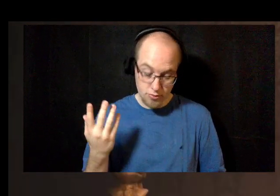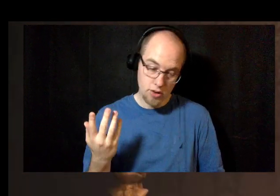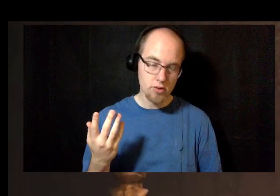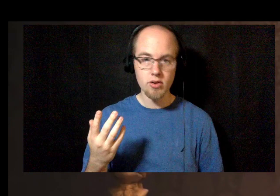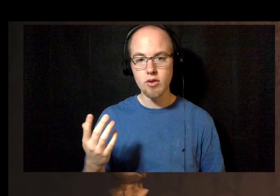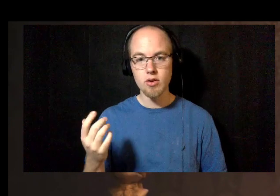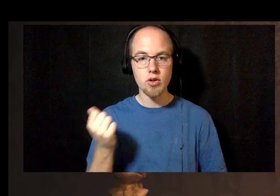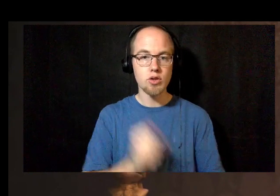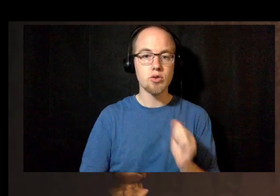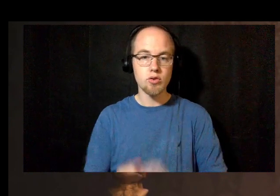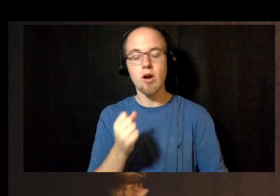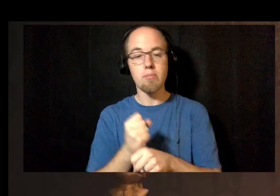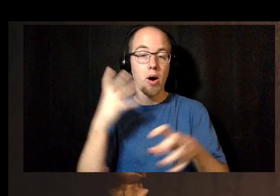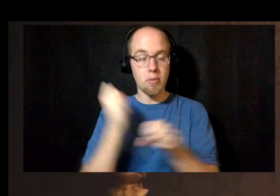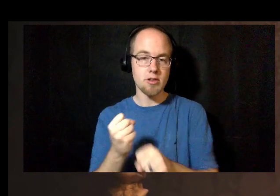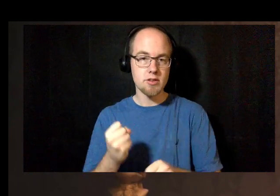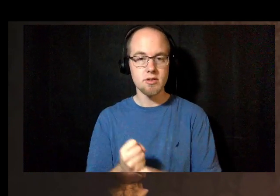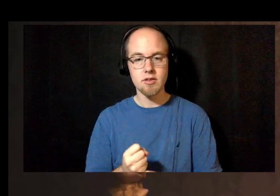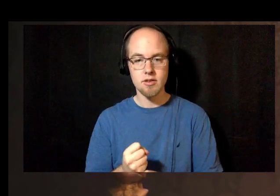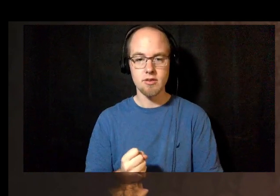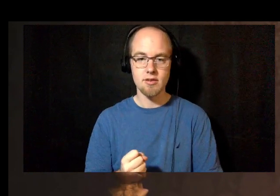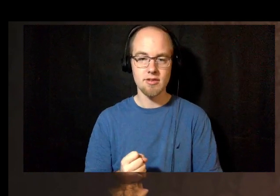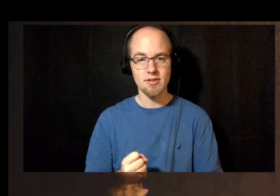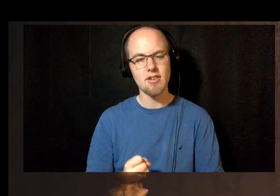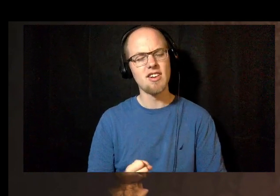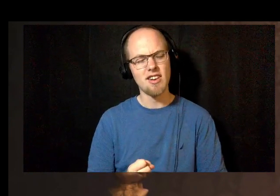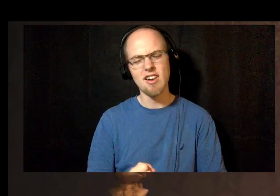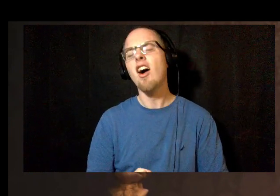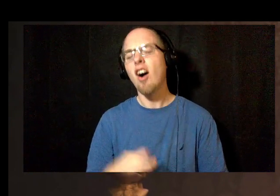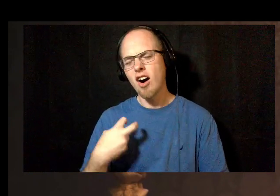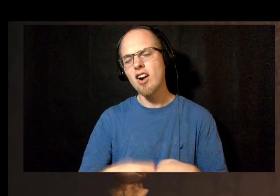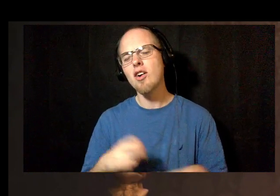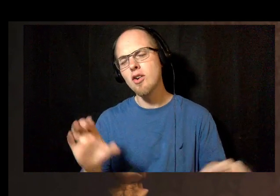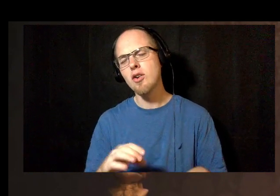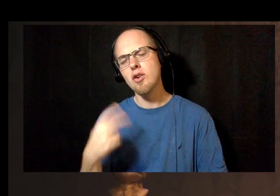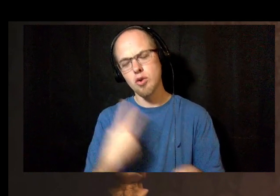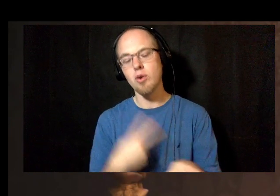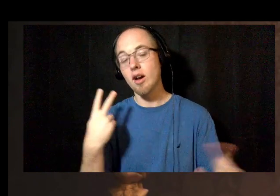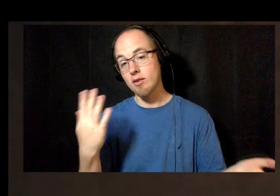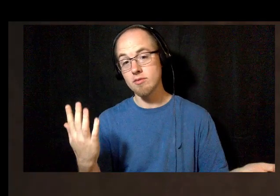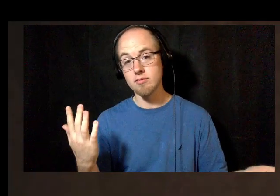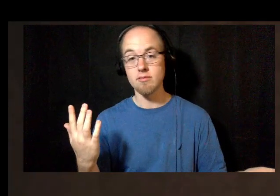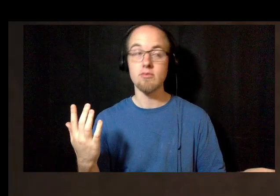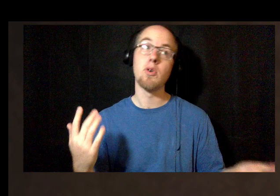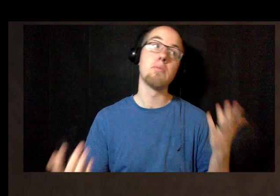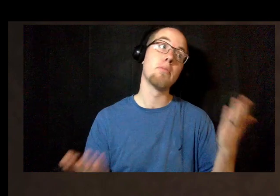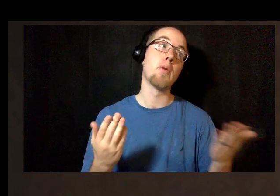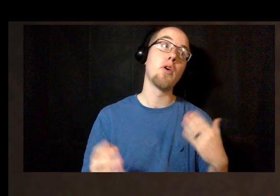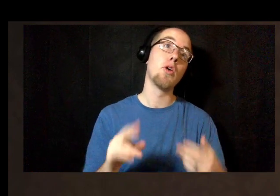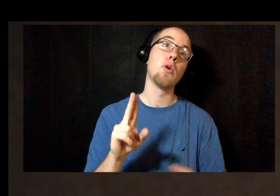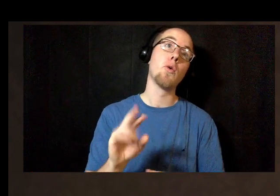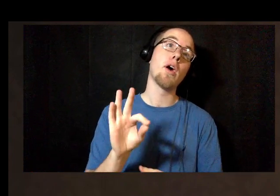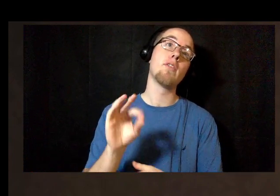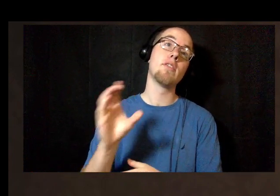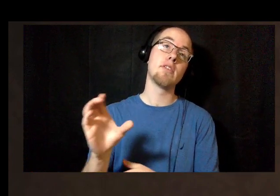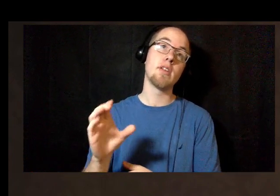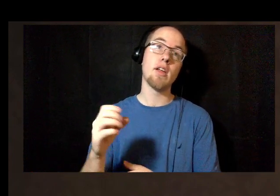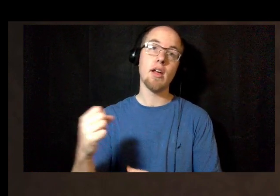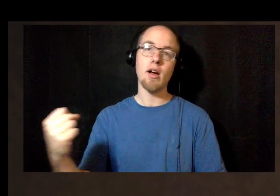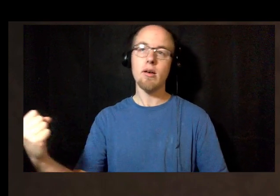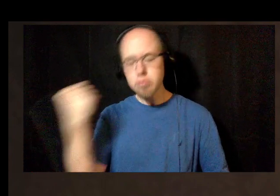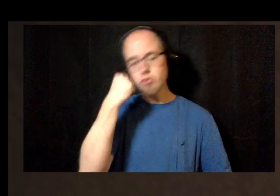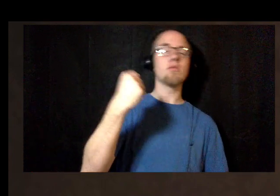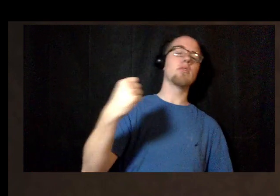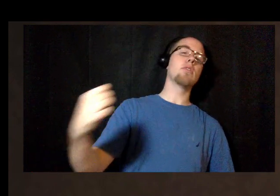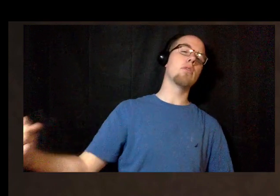bombers. It's hard to do 2 of those. Or maybe UFC fighters that get punched in the head so